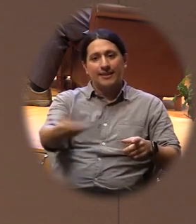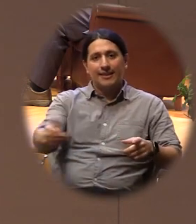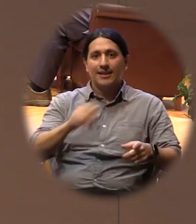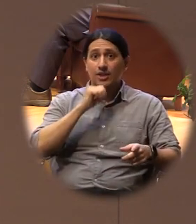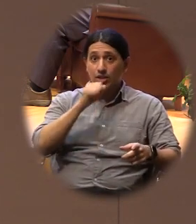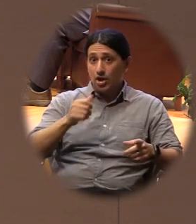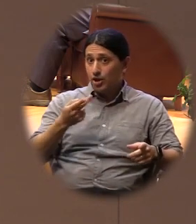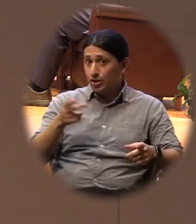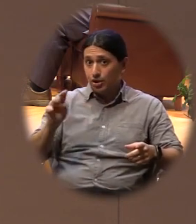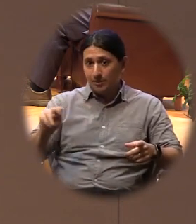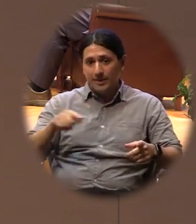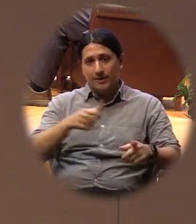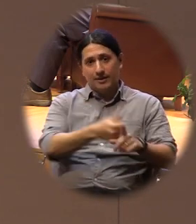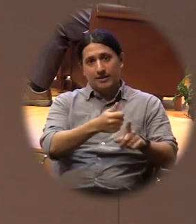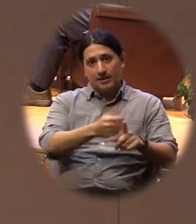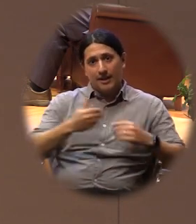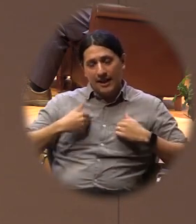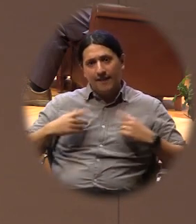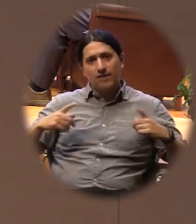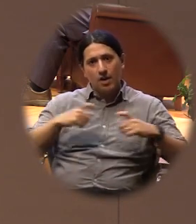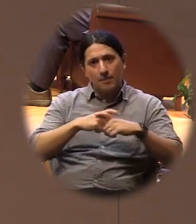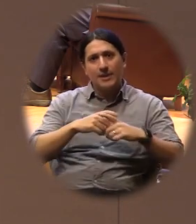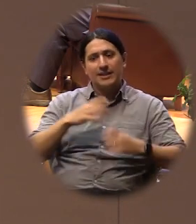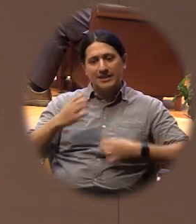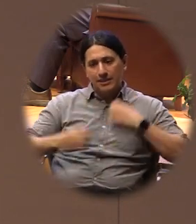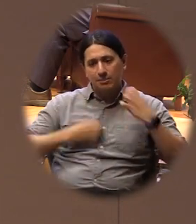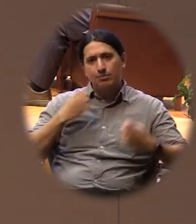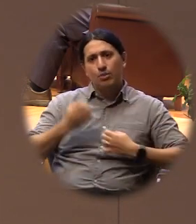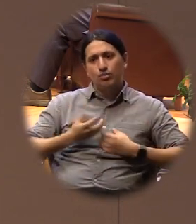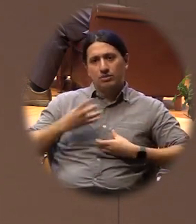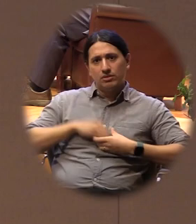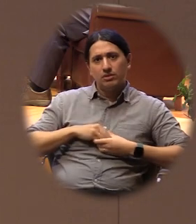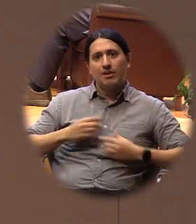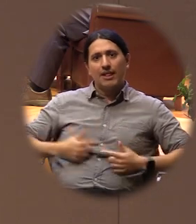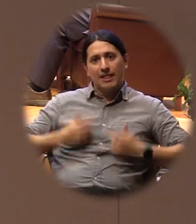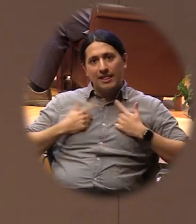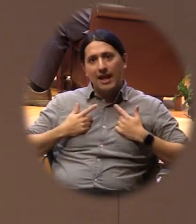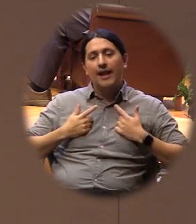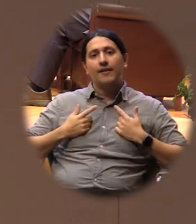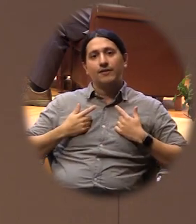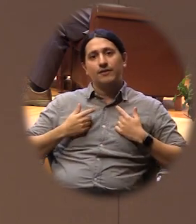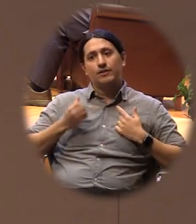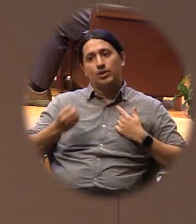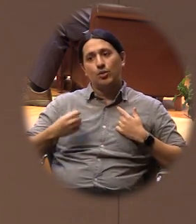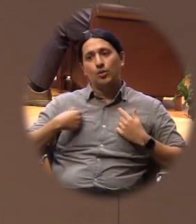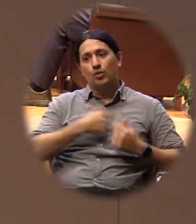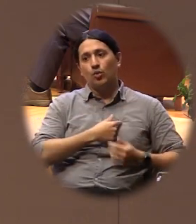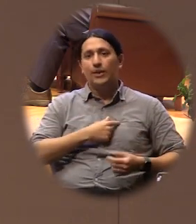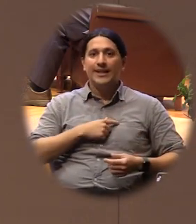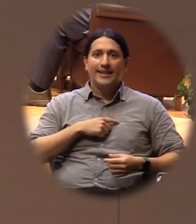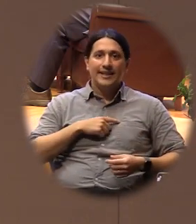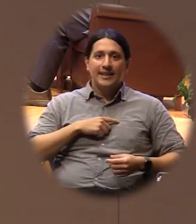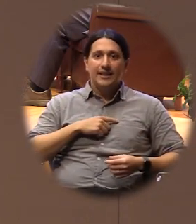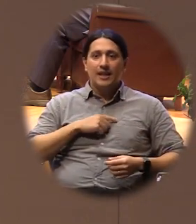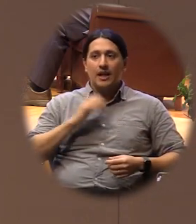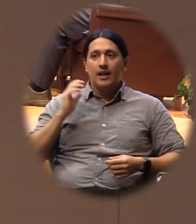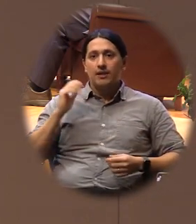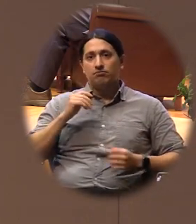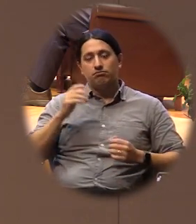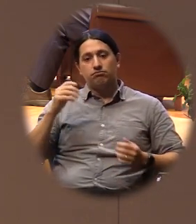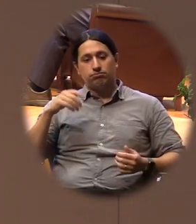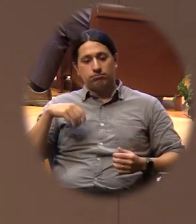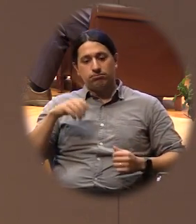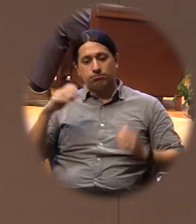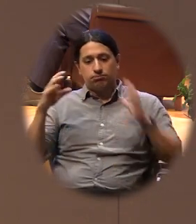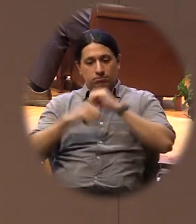complex emotional lives and subjective experiences. And so treating them as consumables comes with a series of ethical problems.